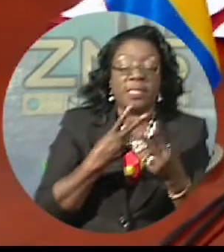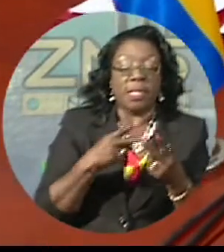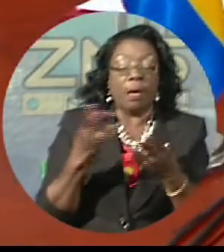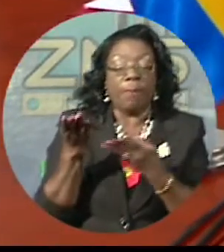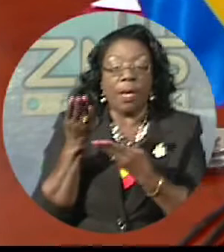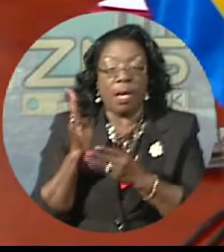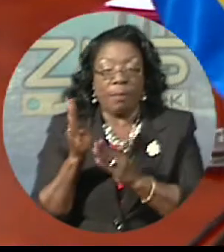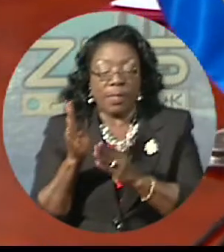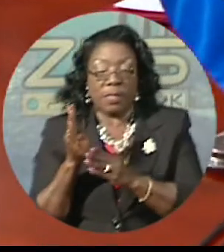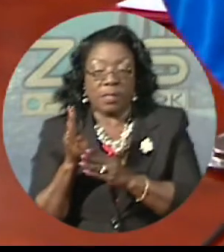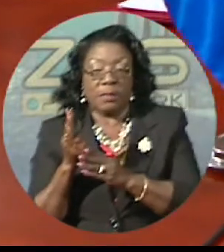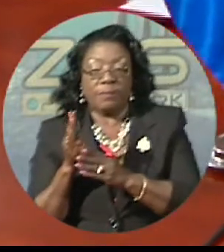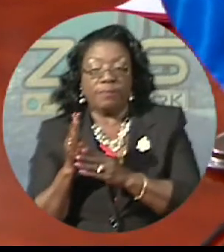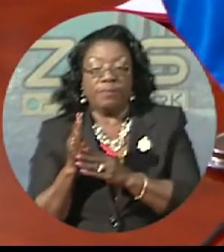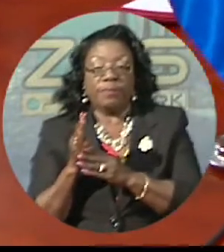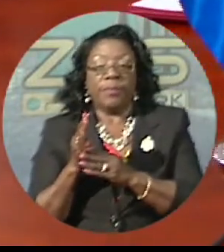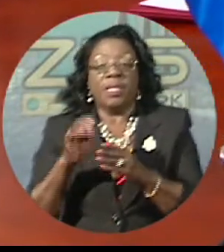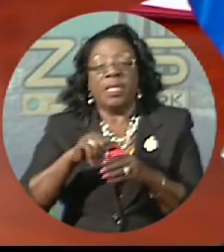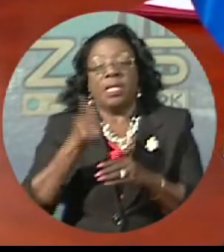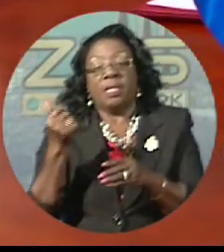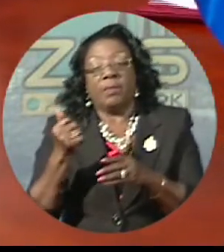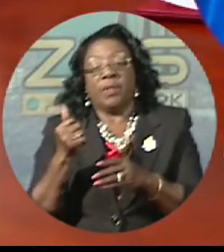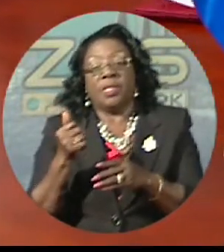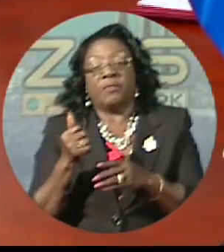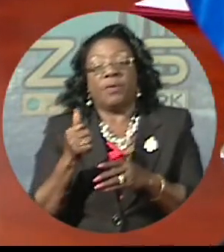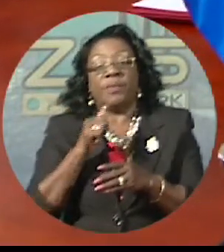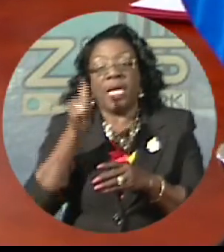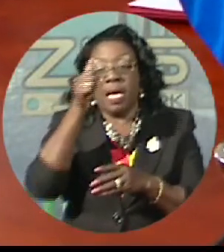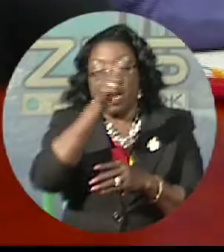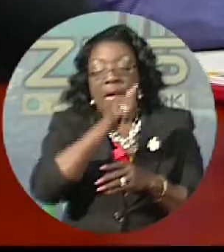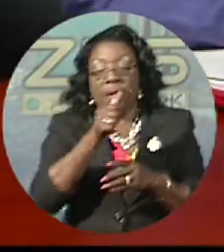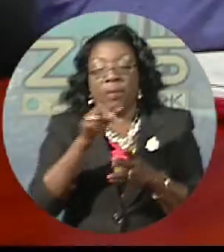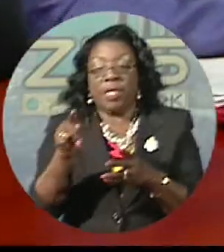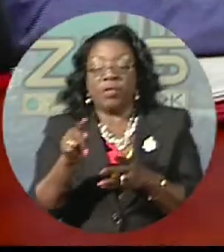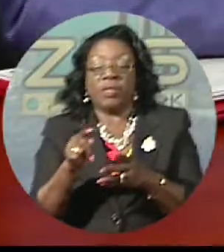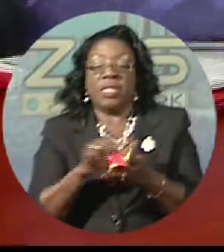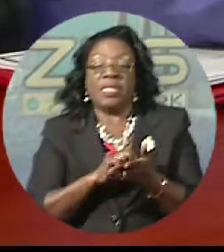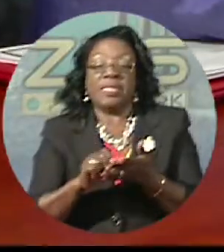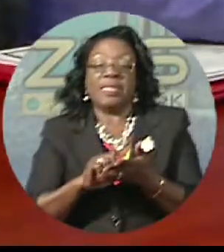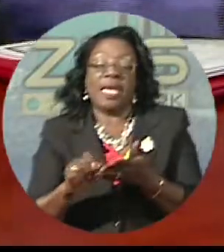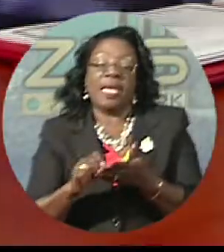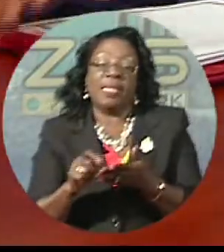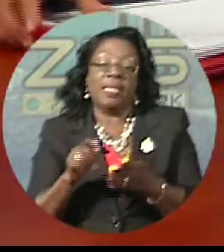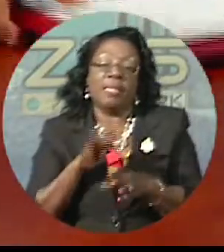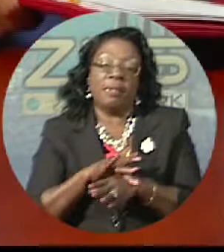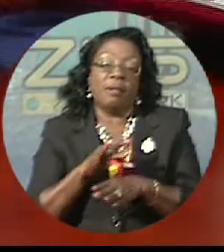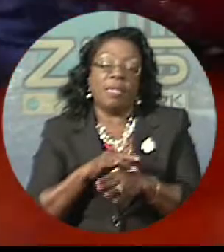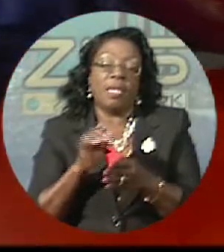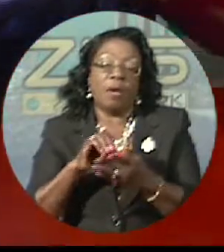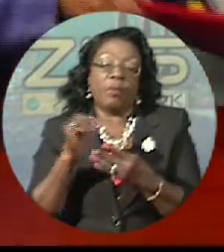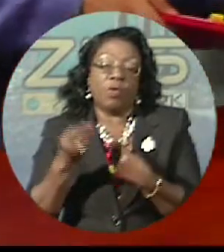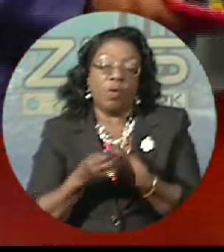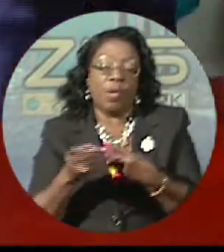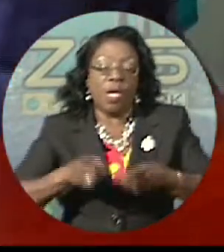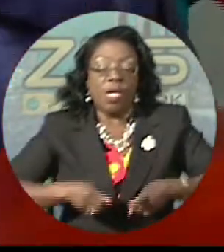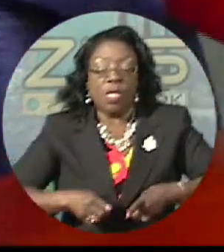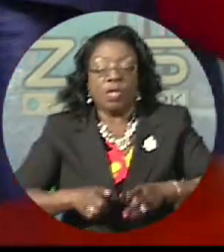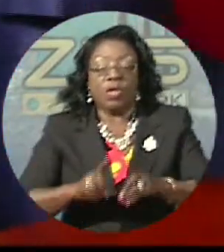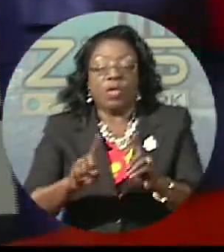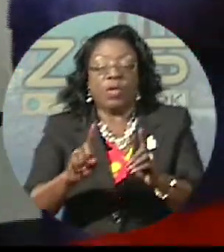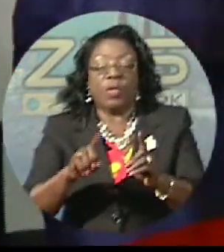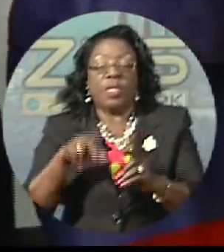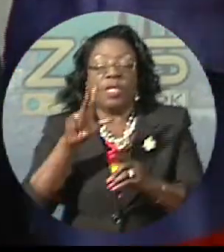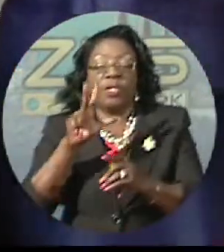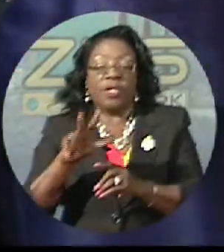Arab Emirates, who originally signed a memorandum of understanding in early October during the 39th Assembly of the